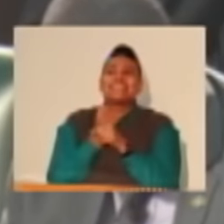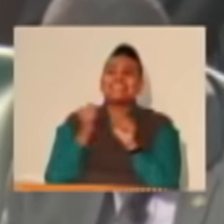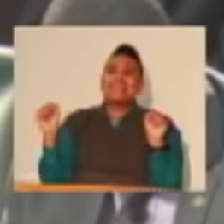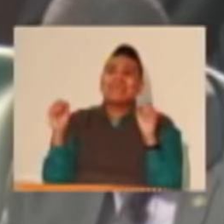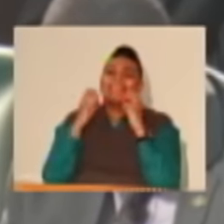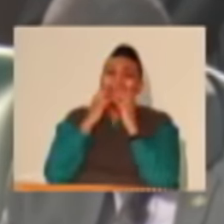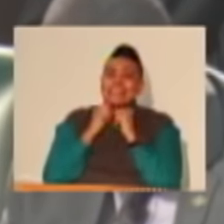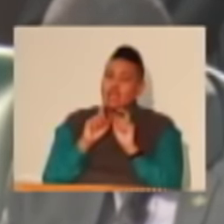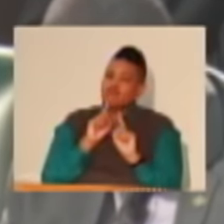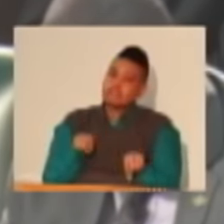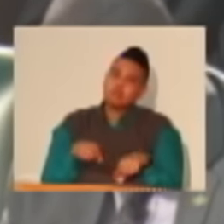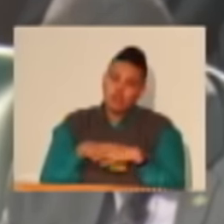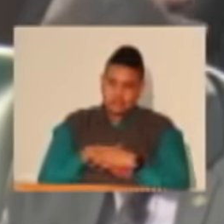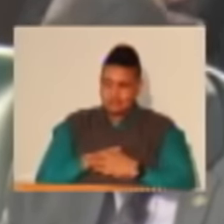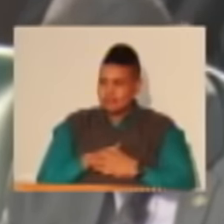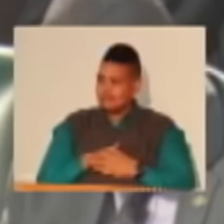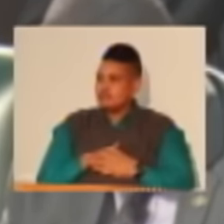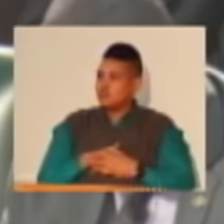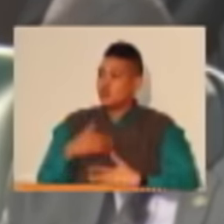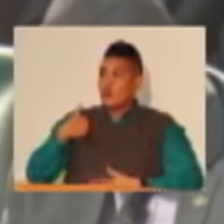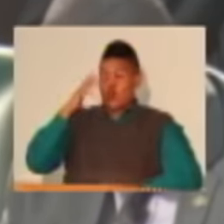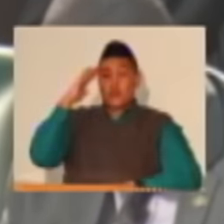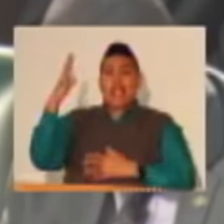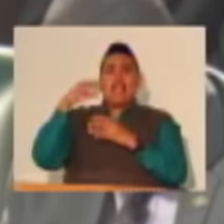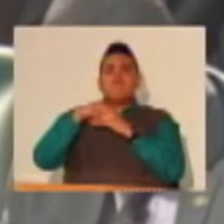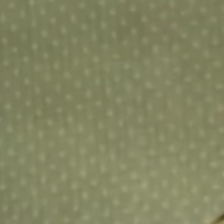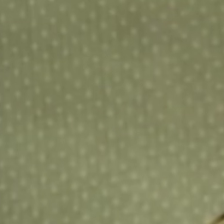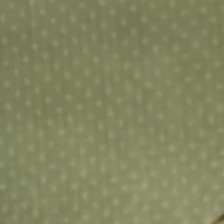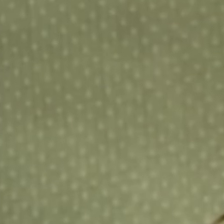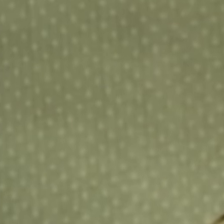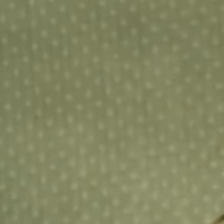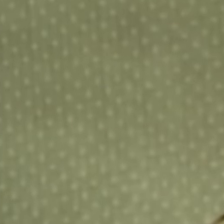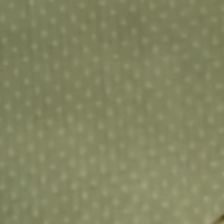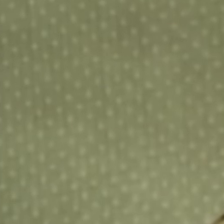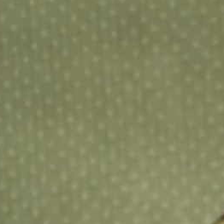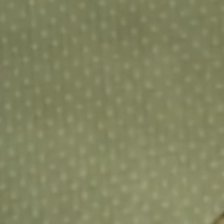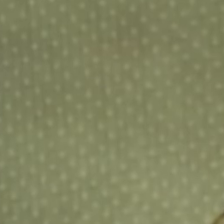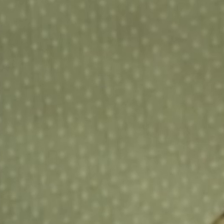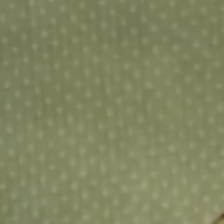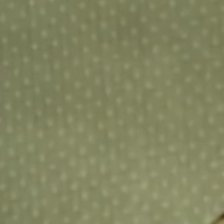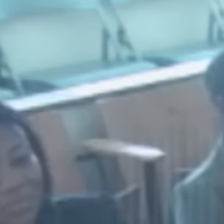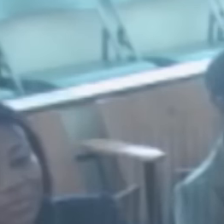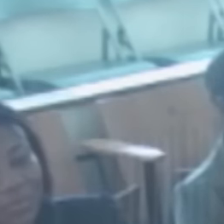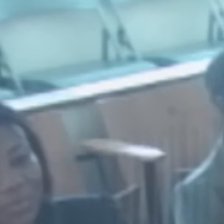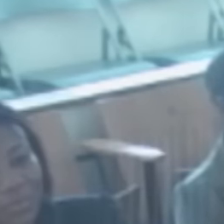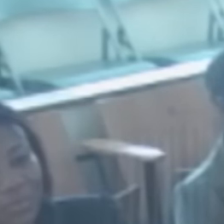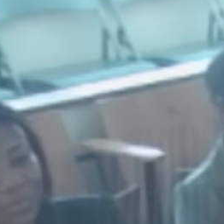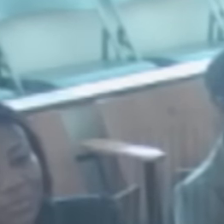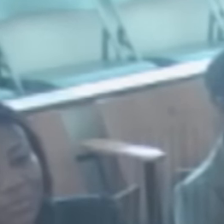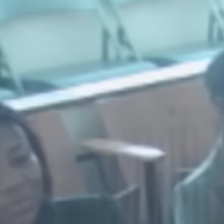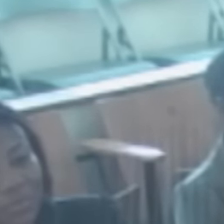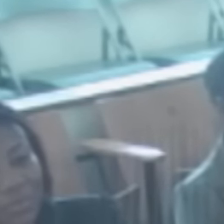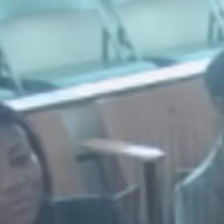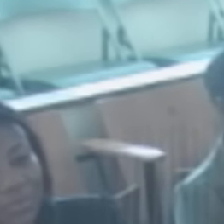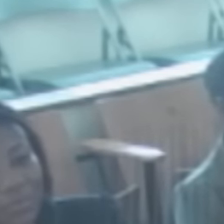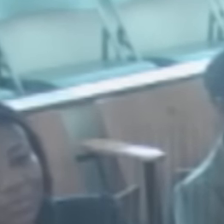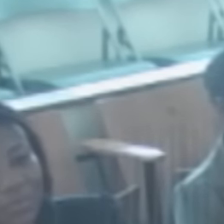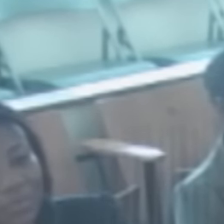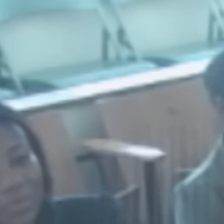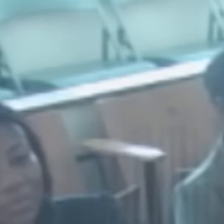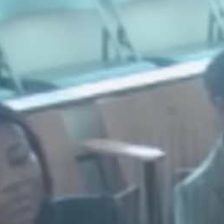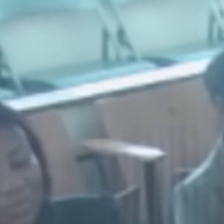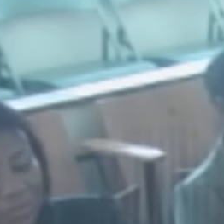and response. Minister Grange was speaking in Parliament Wednesday. She also informed the House that preliminary discussions were had with